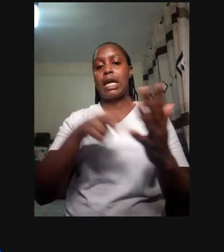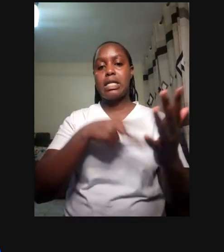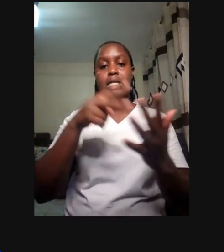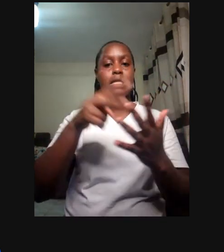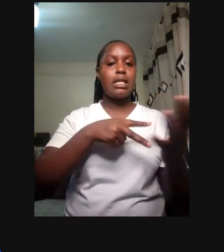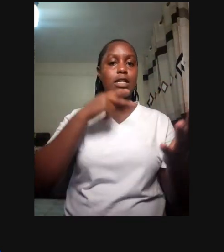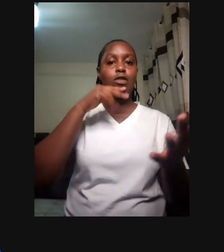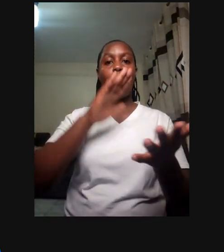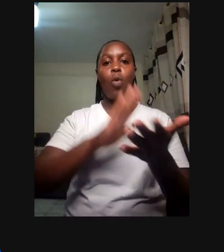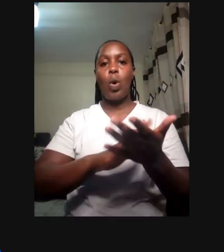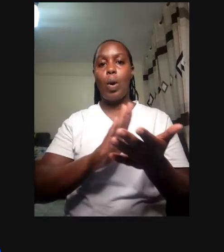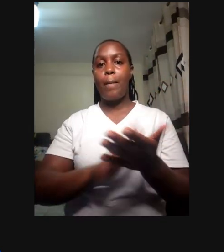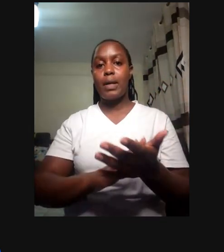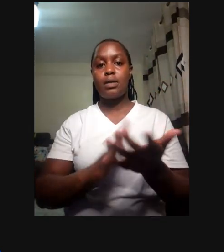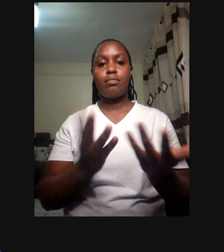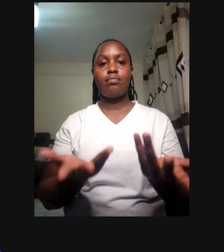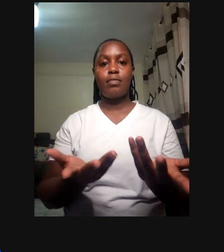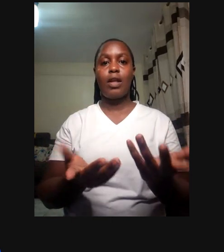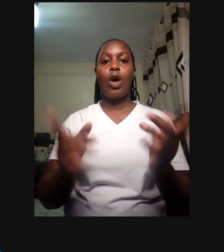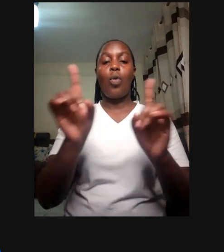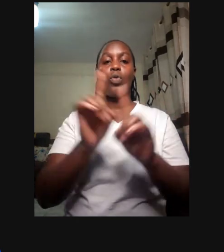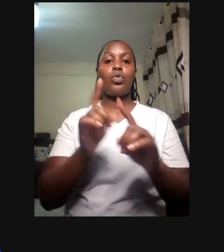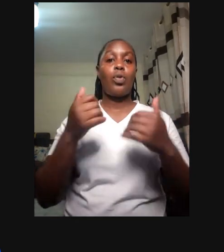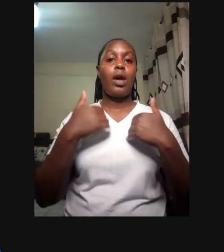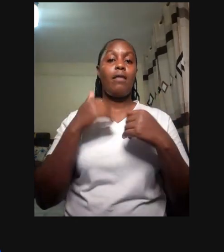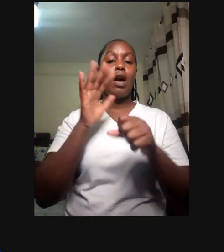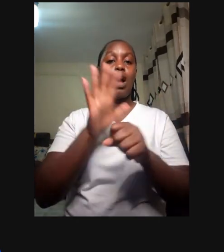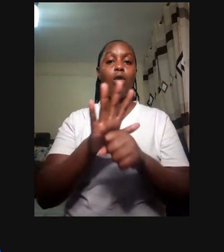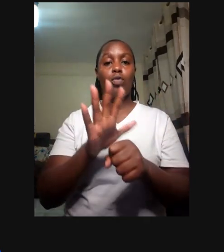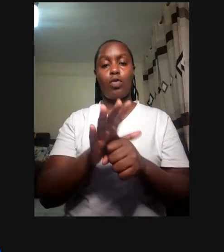and there's a lot of content